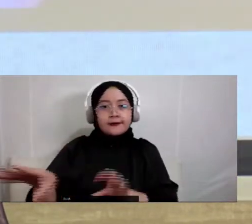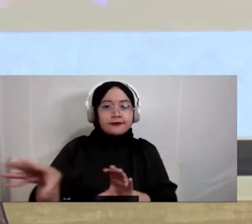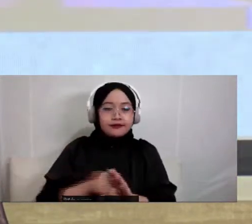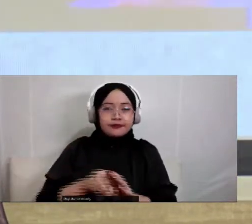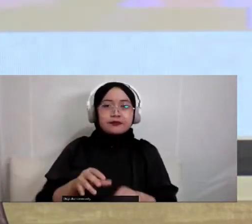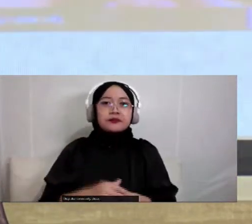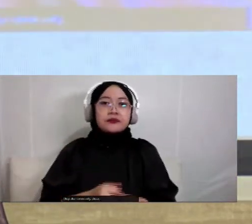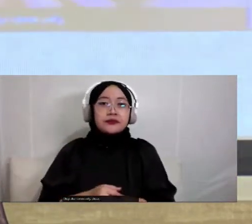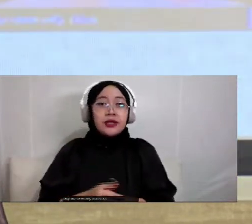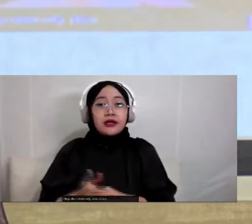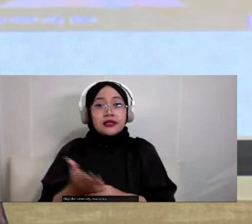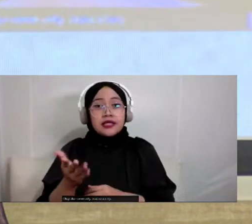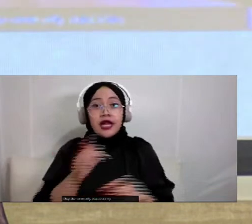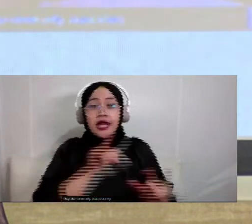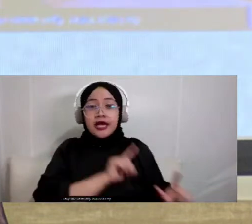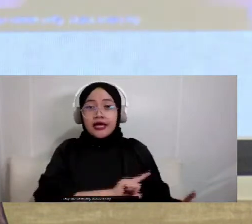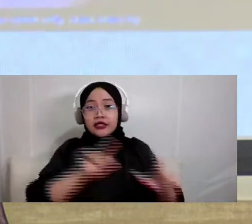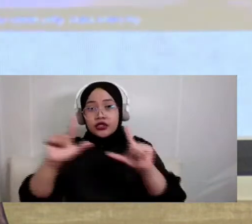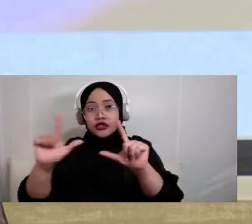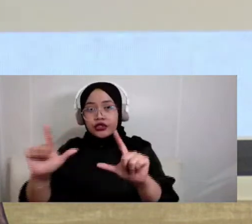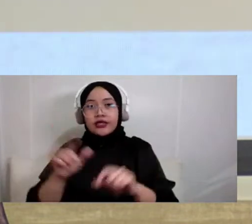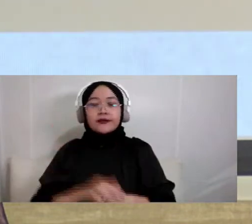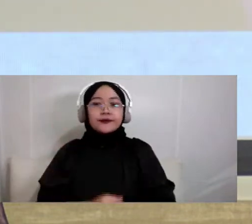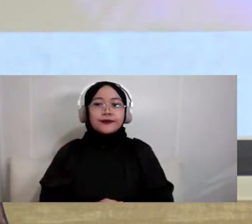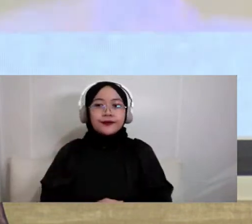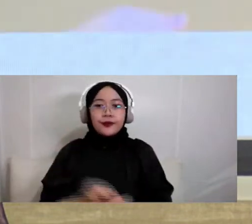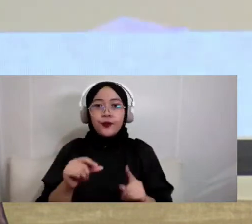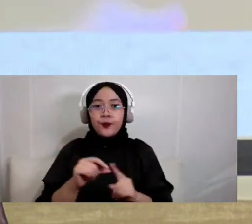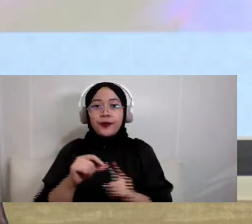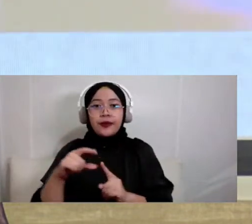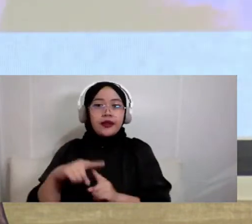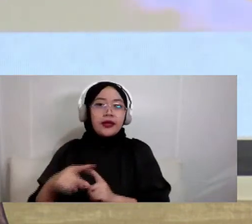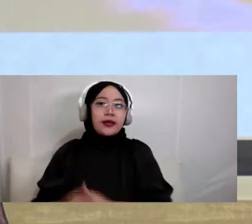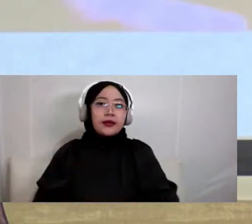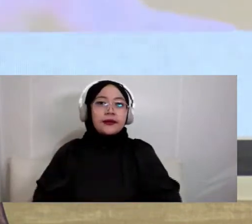please share my slides.